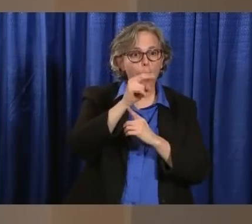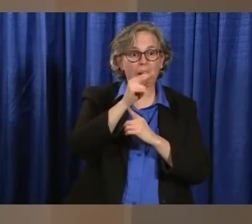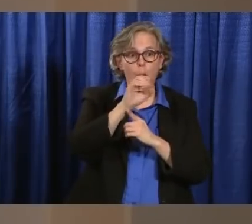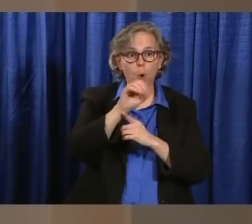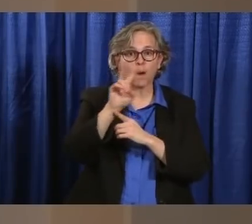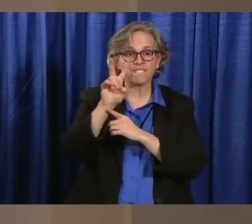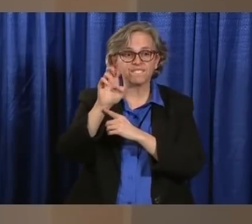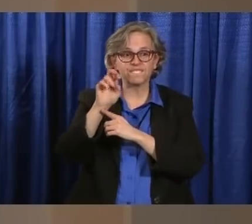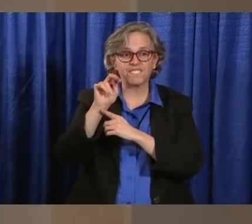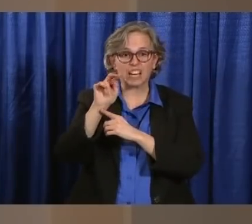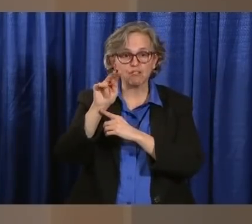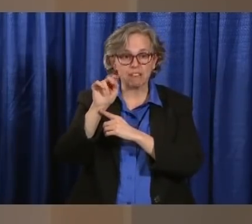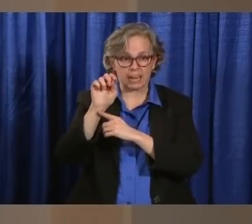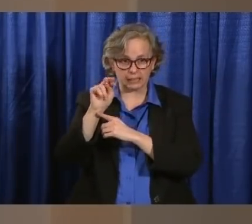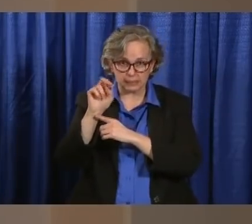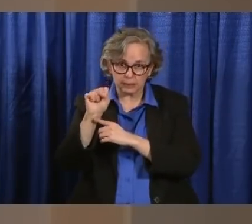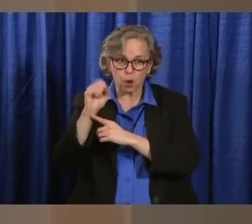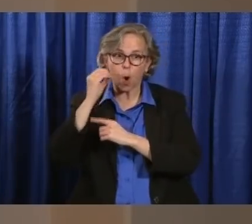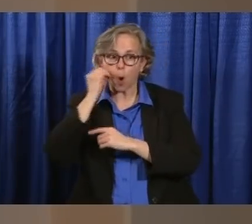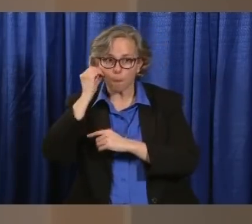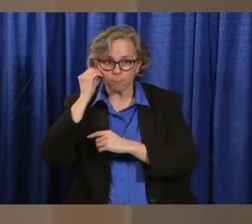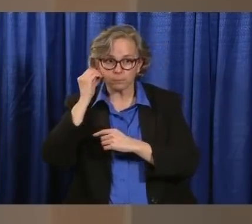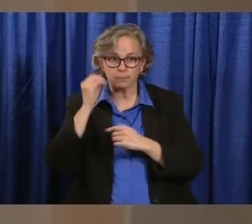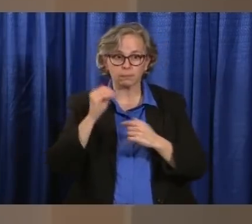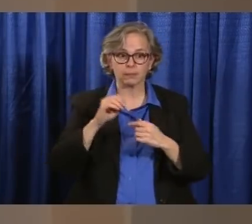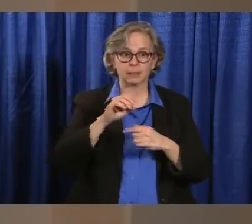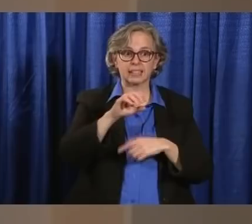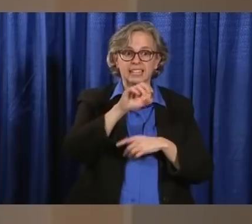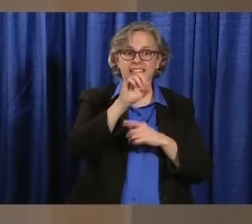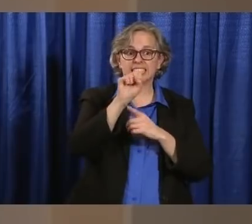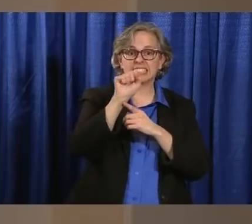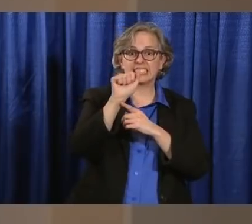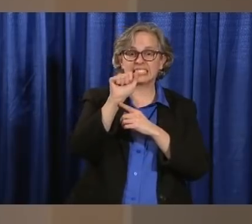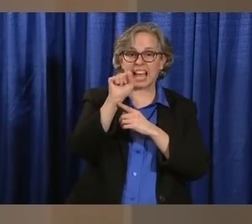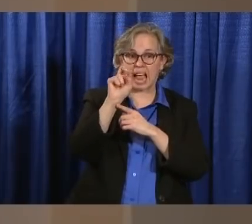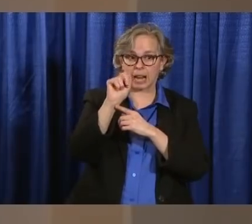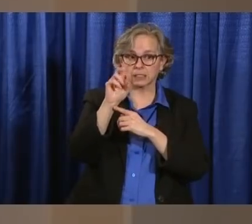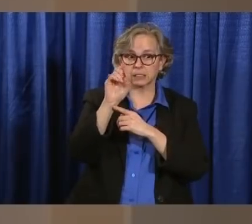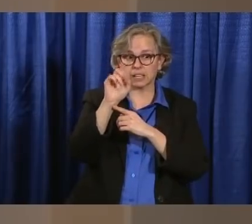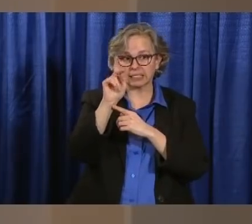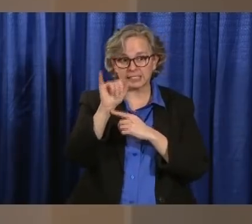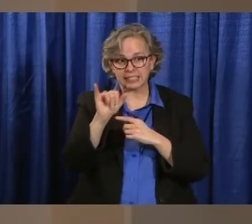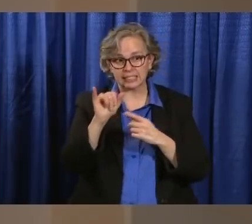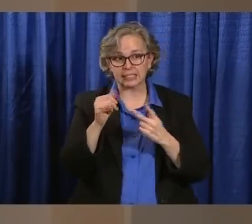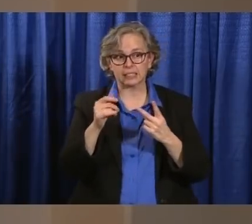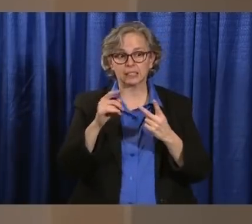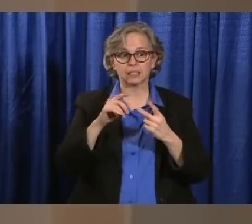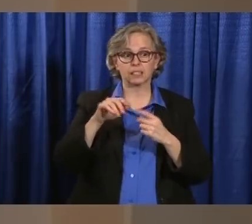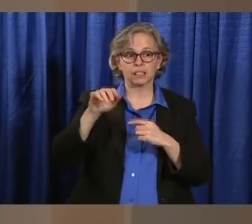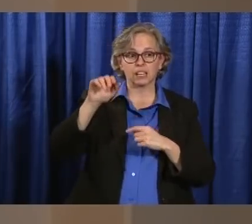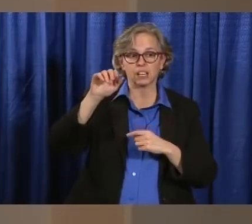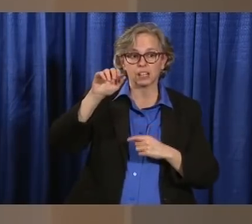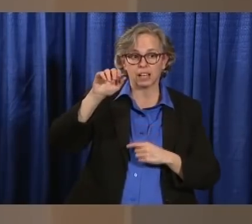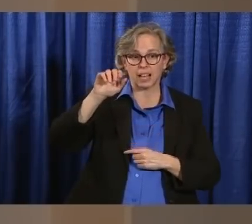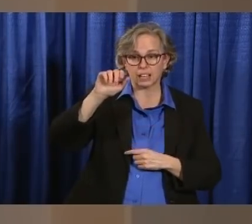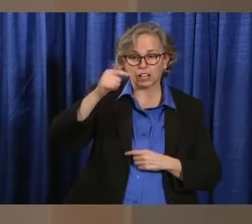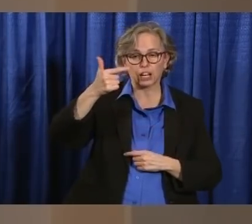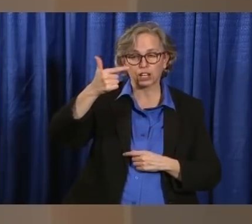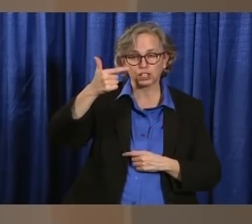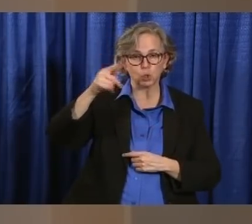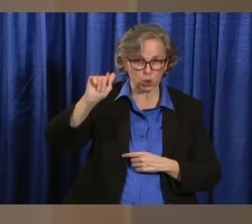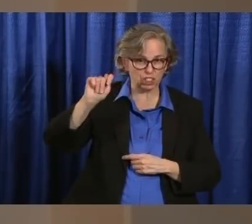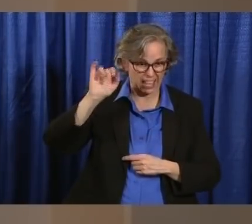Georgetown. They provide care for 700 veterans, and they are in desperate need of nursing assistants and